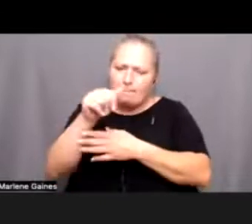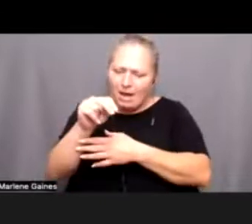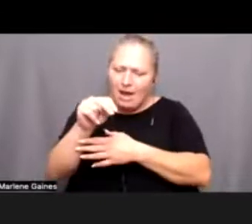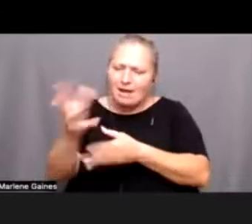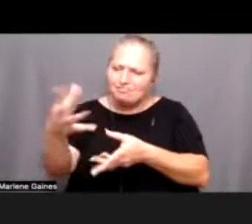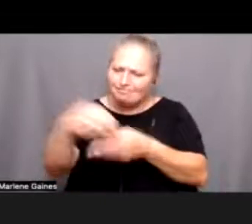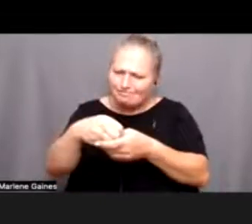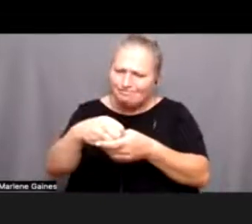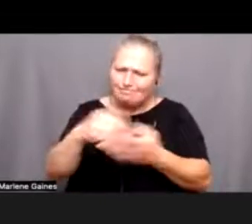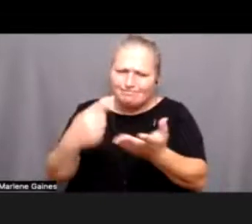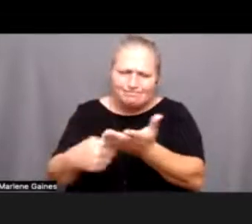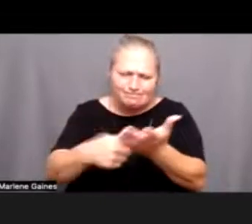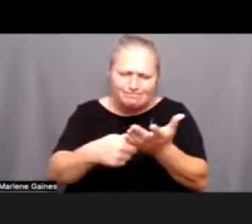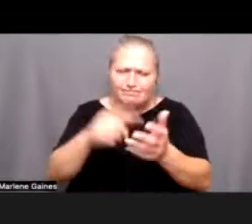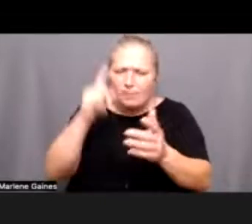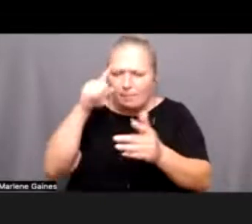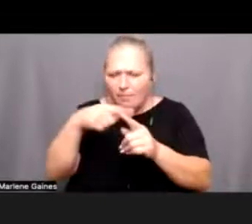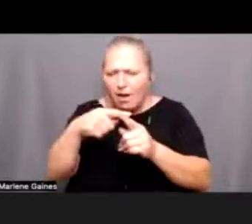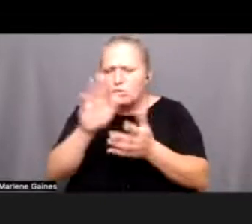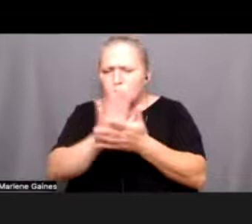this conversation about school design.